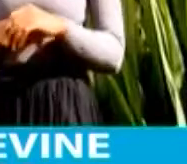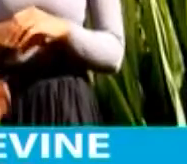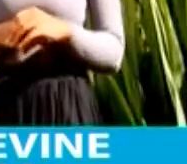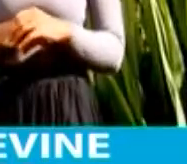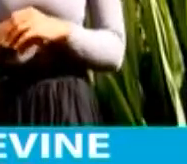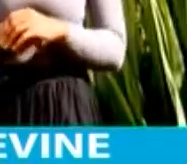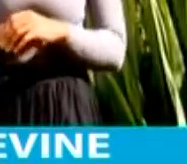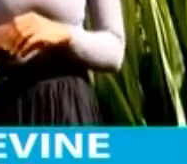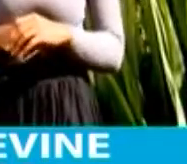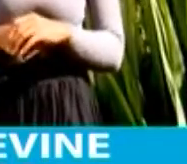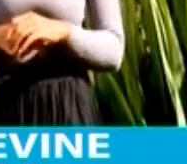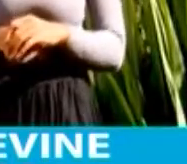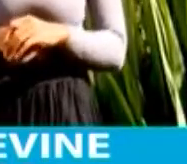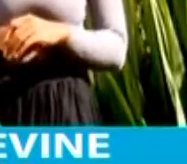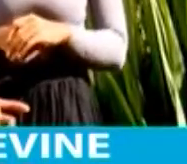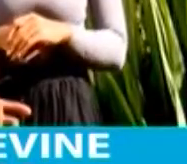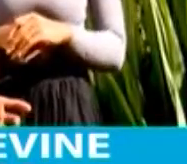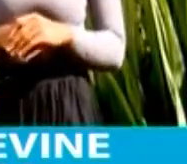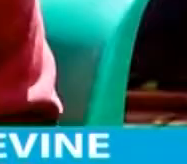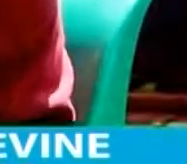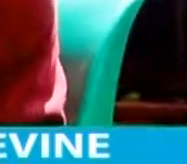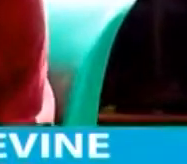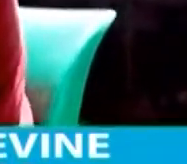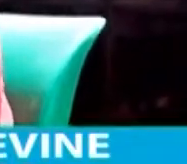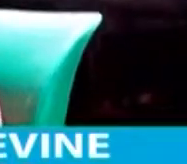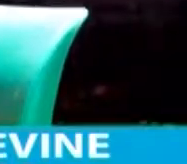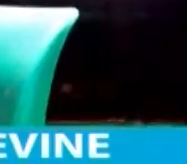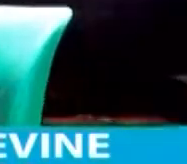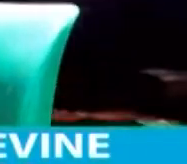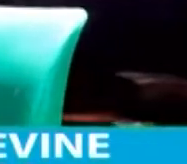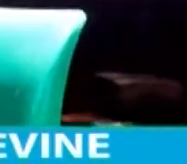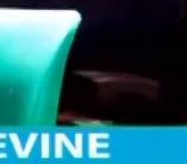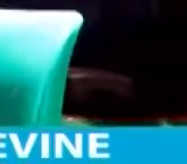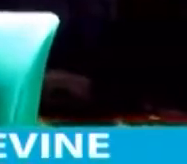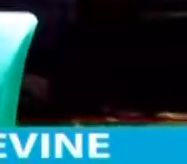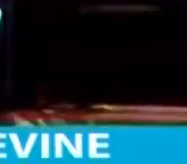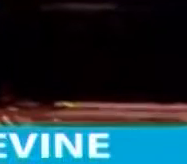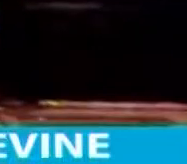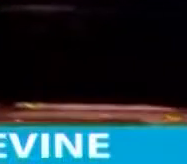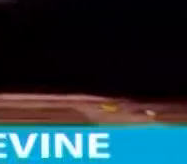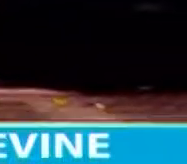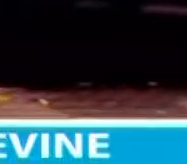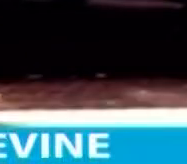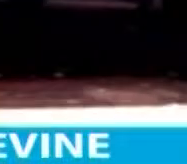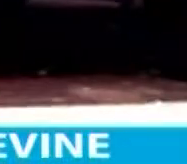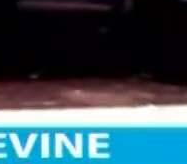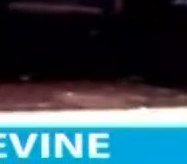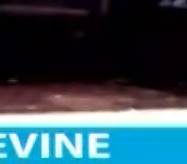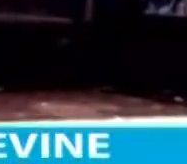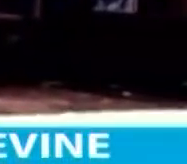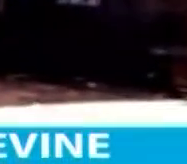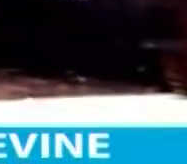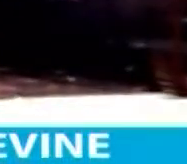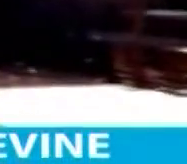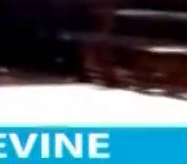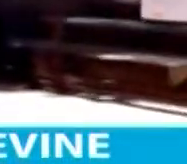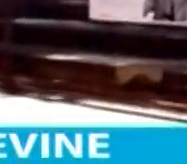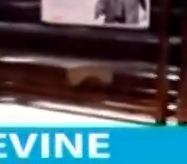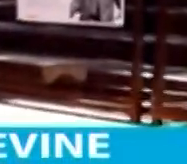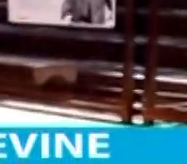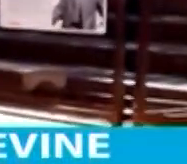Willie Oeba the wordsmith will be on. Wambie hata waandike Nairobi in small letters bado ni capital. Waanze biashara ndani ya Nairobi